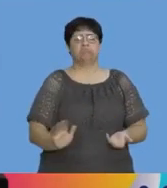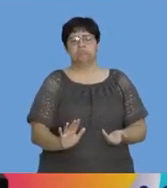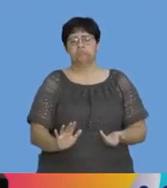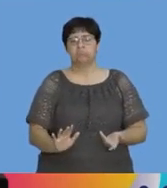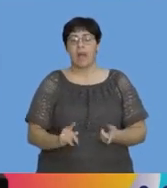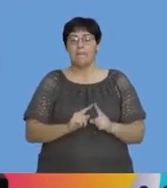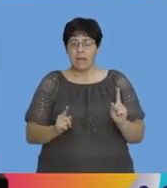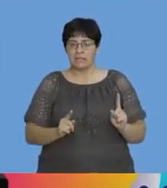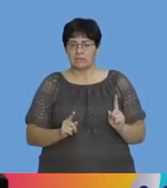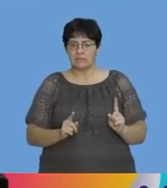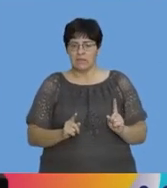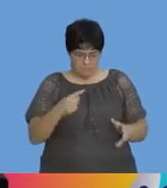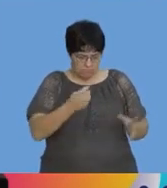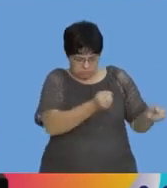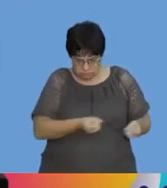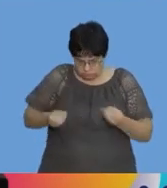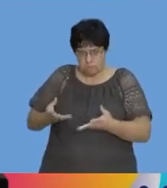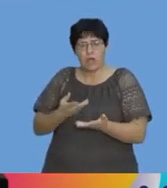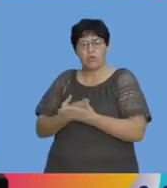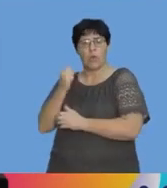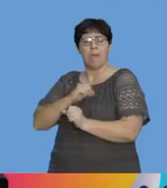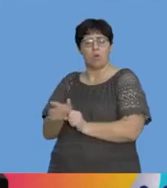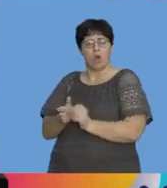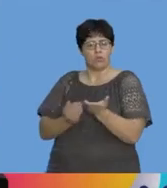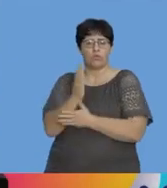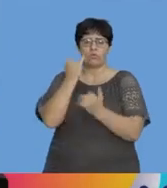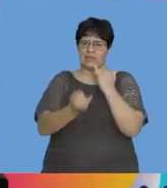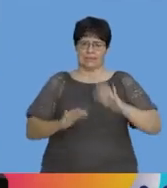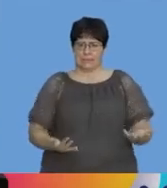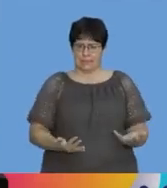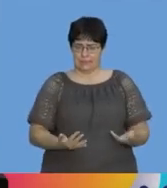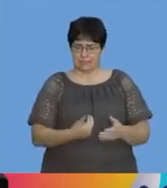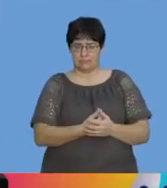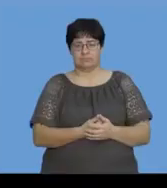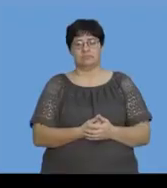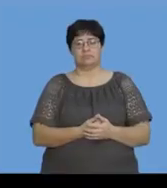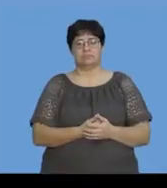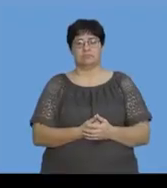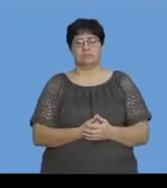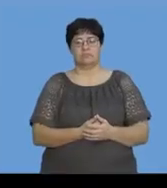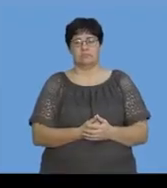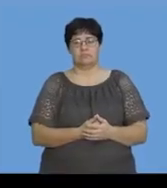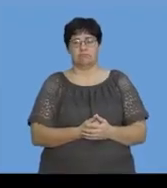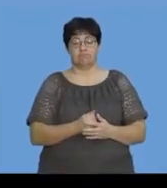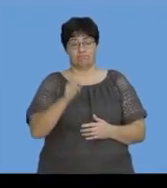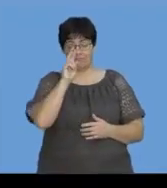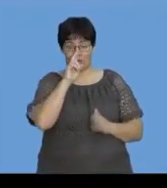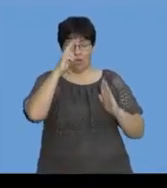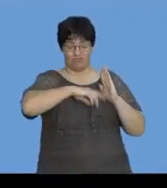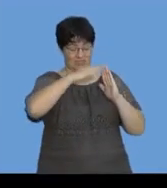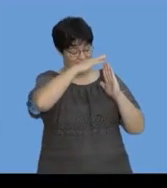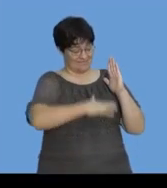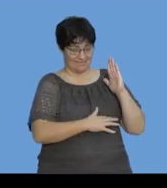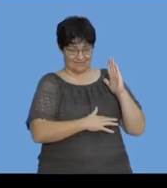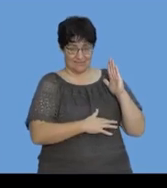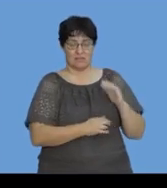sexually transmitted disease, but how can we transmit it sexually? So let's go and have a look, right,